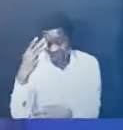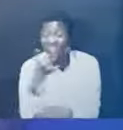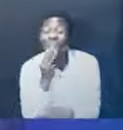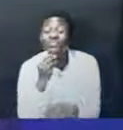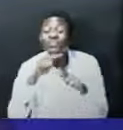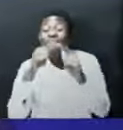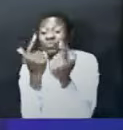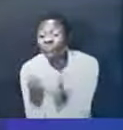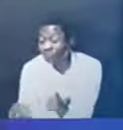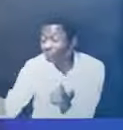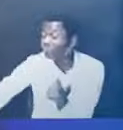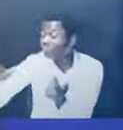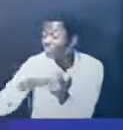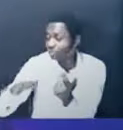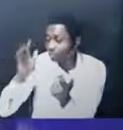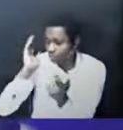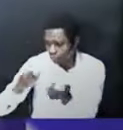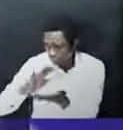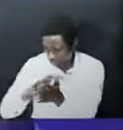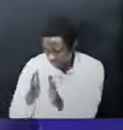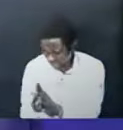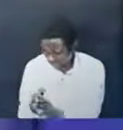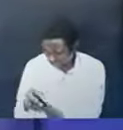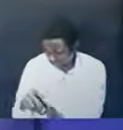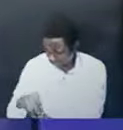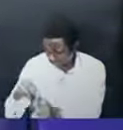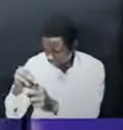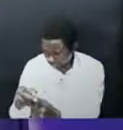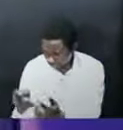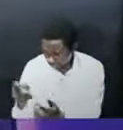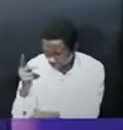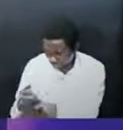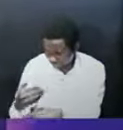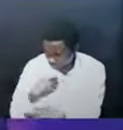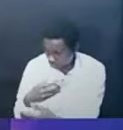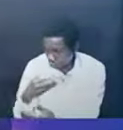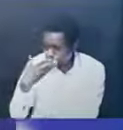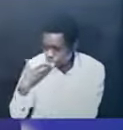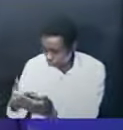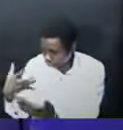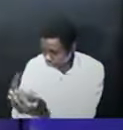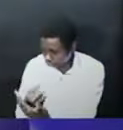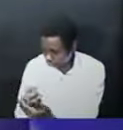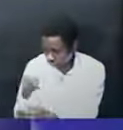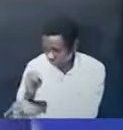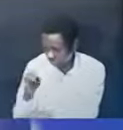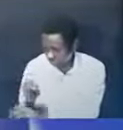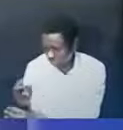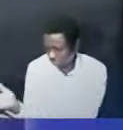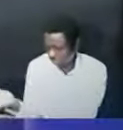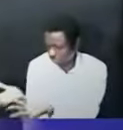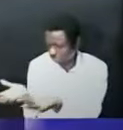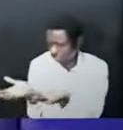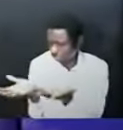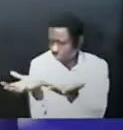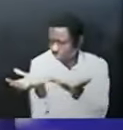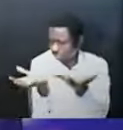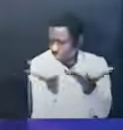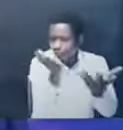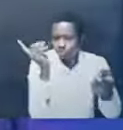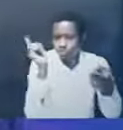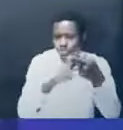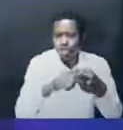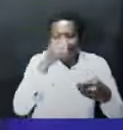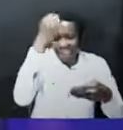be the immediate carriers of the gospel message to the ends of the earth, beginning